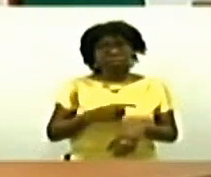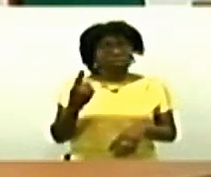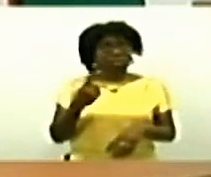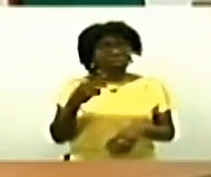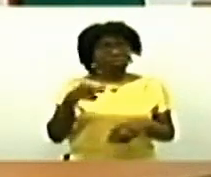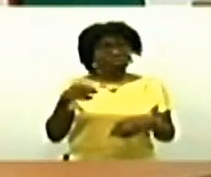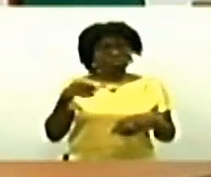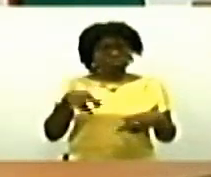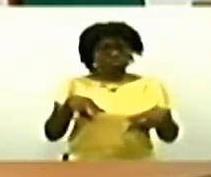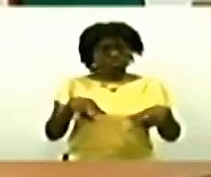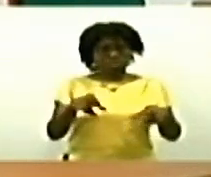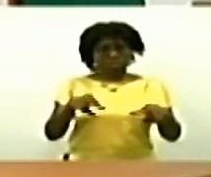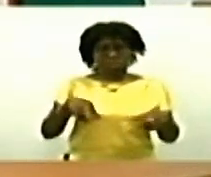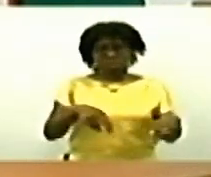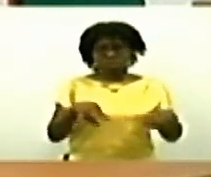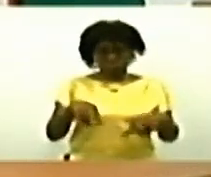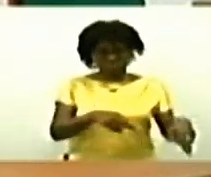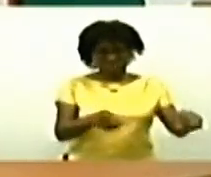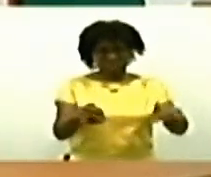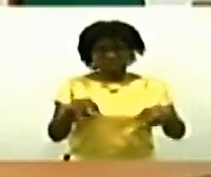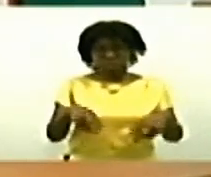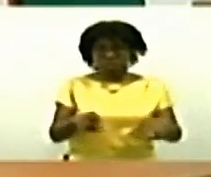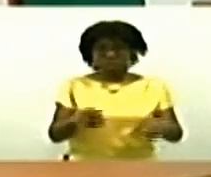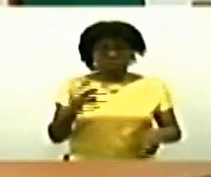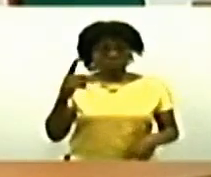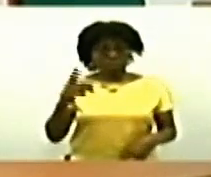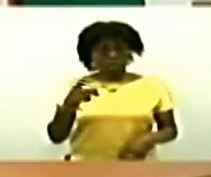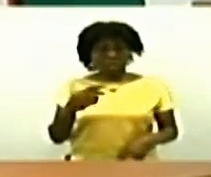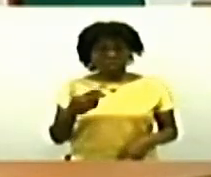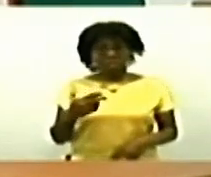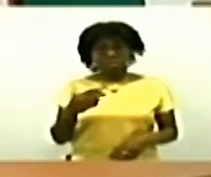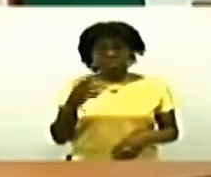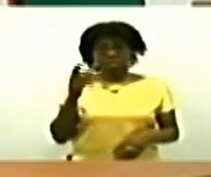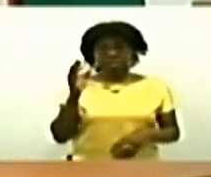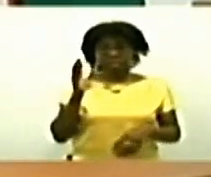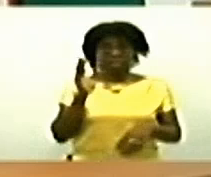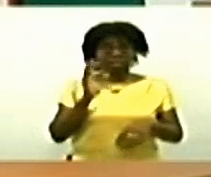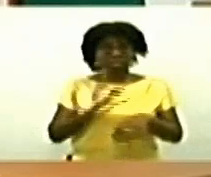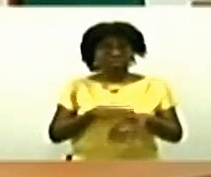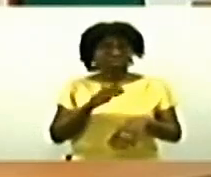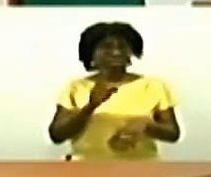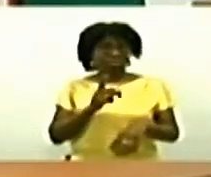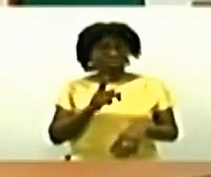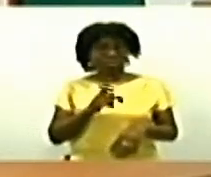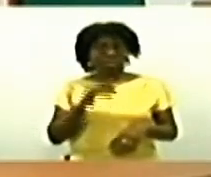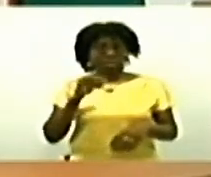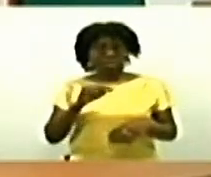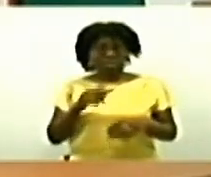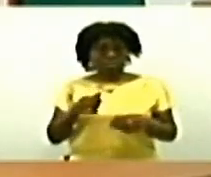Road, one threatened to run his bus over her and came pretty close to doing it.